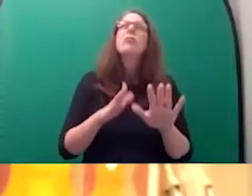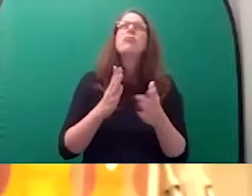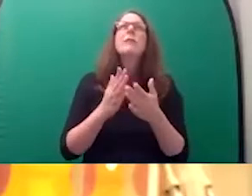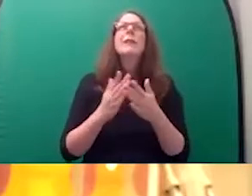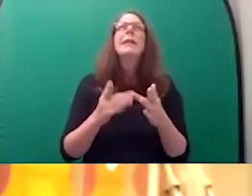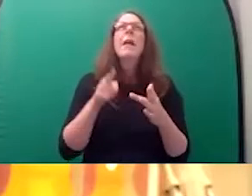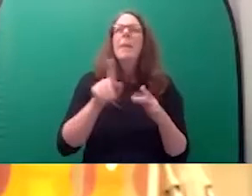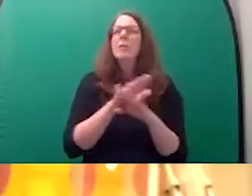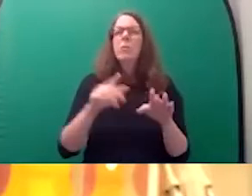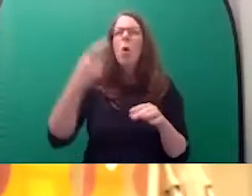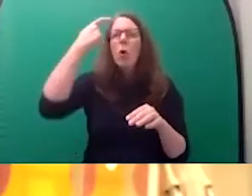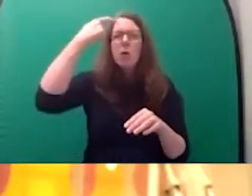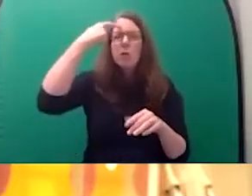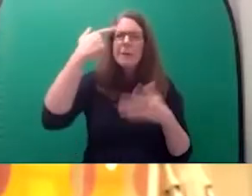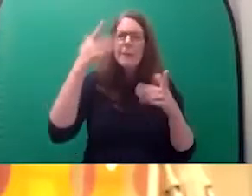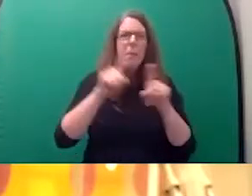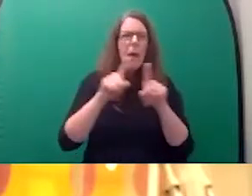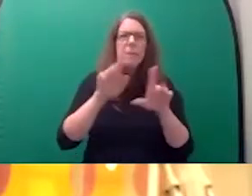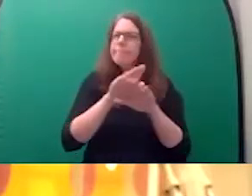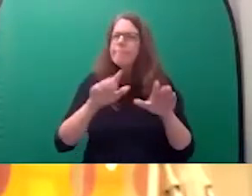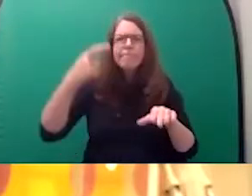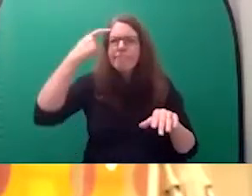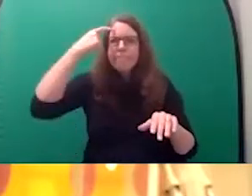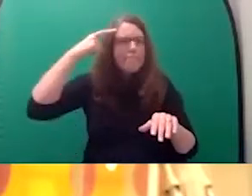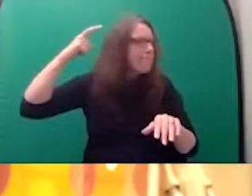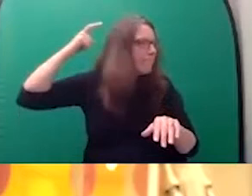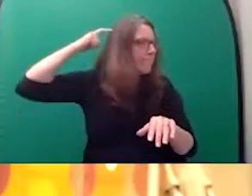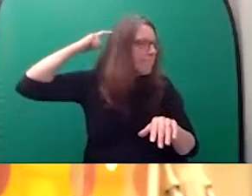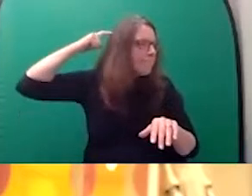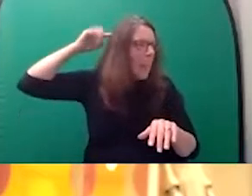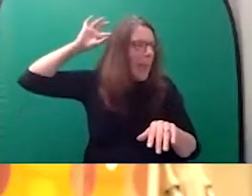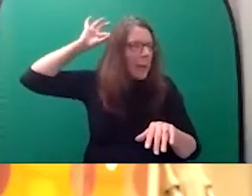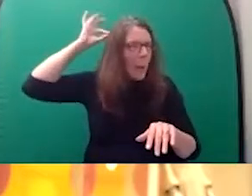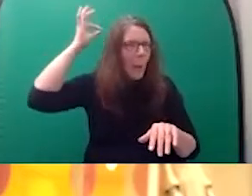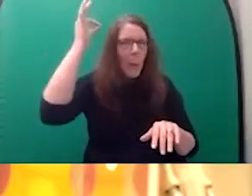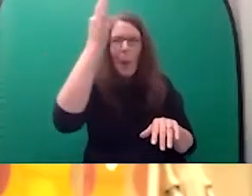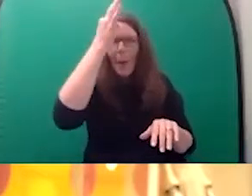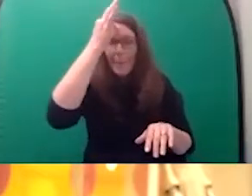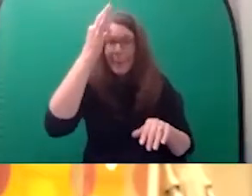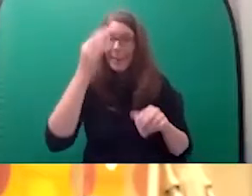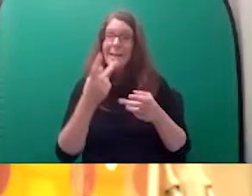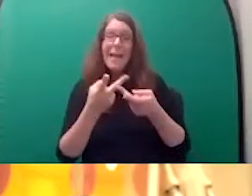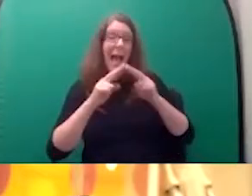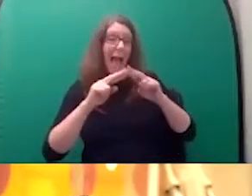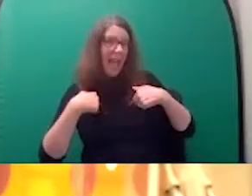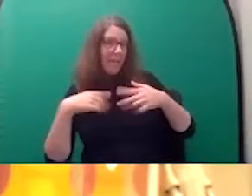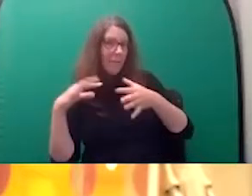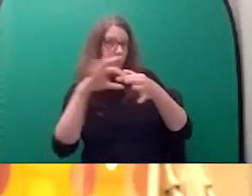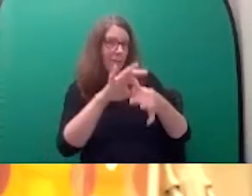but the feelings that, and also to sort of liken it to Quant, really, is if I can. Yes,